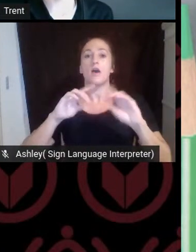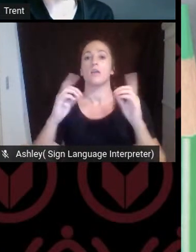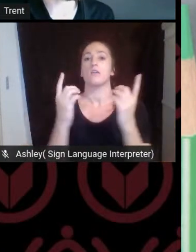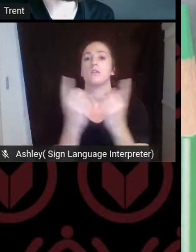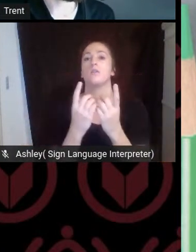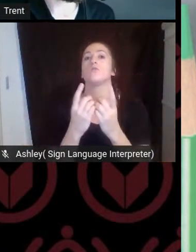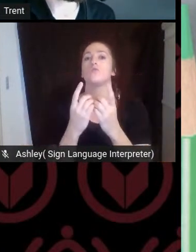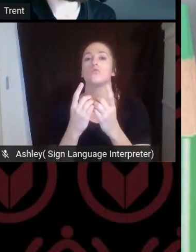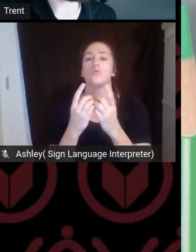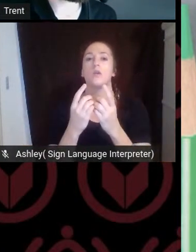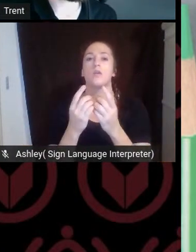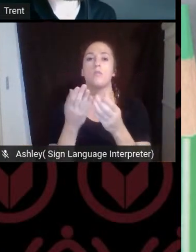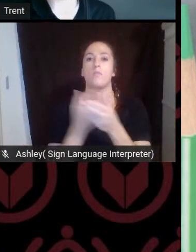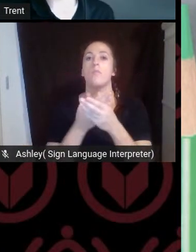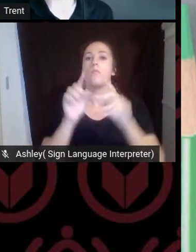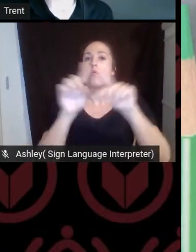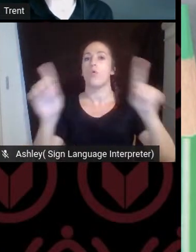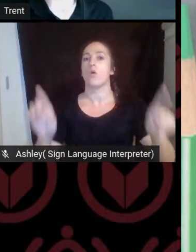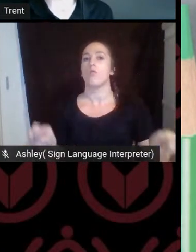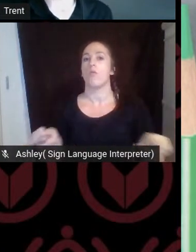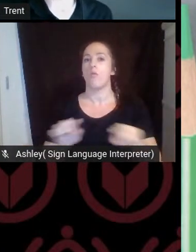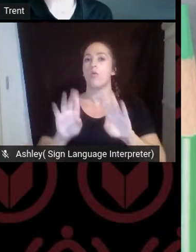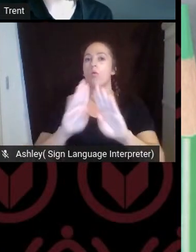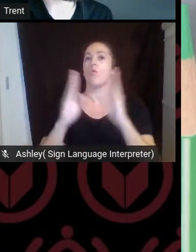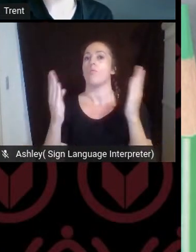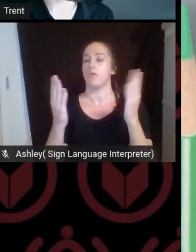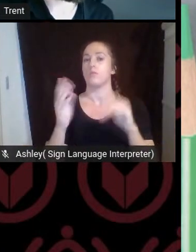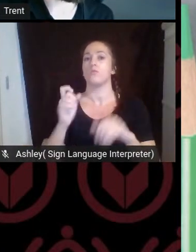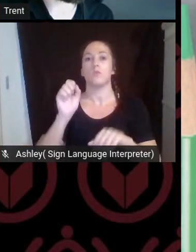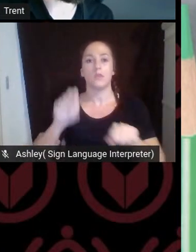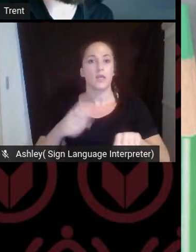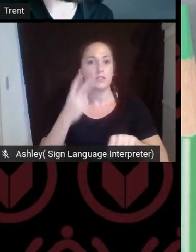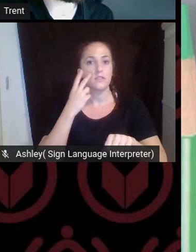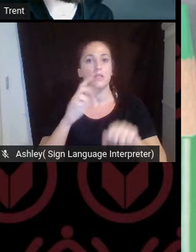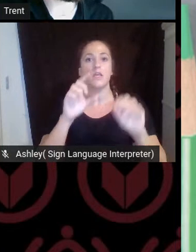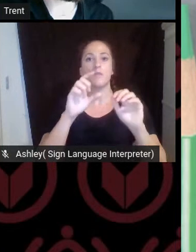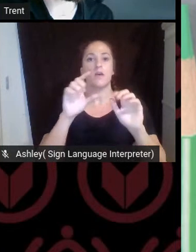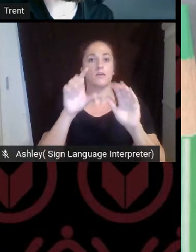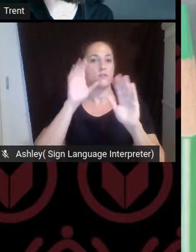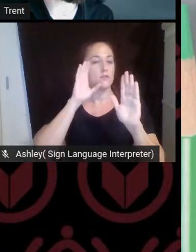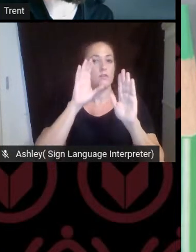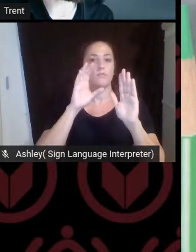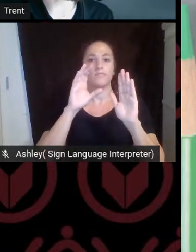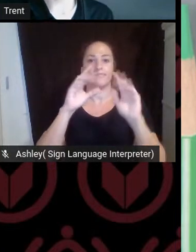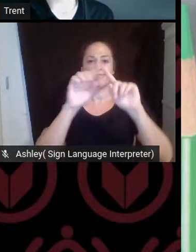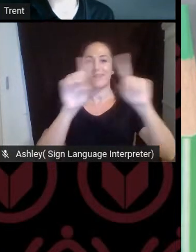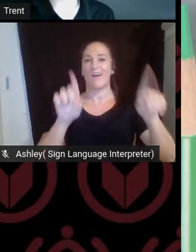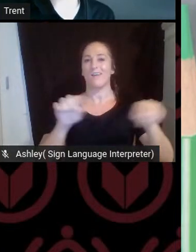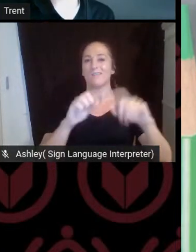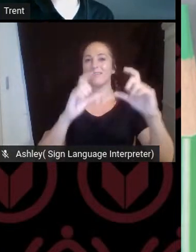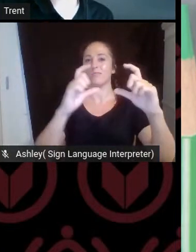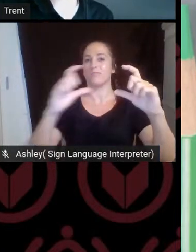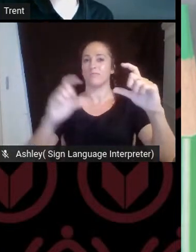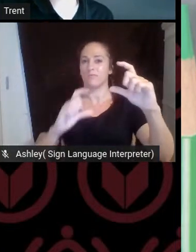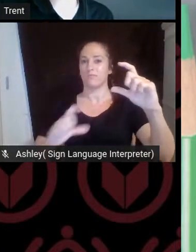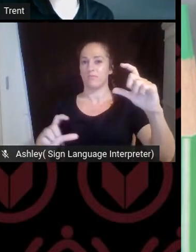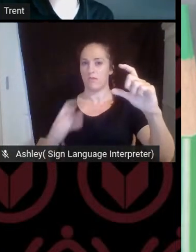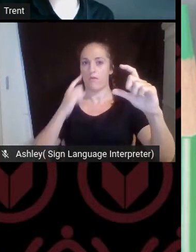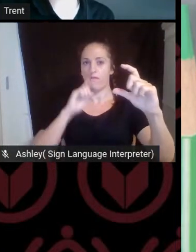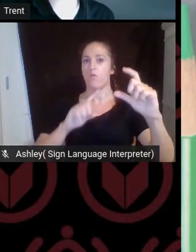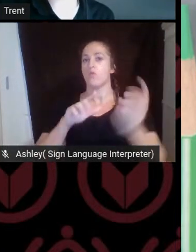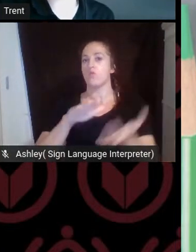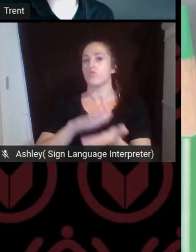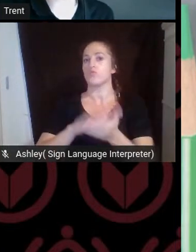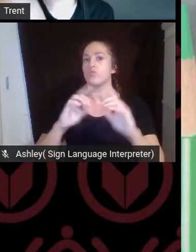here you'll see all of my tiles, my apps and stuff like that for the school district. Now you will not see